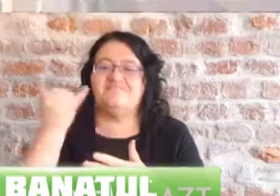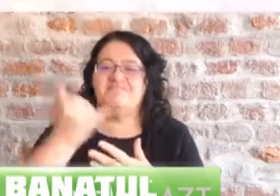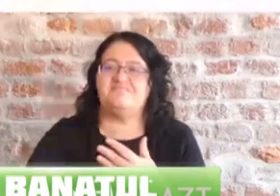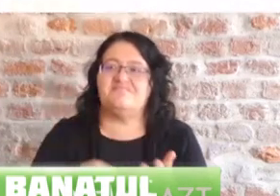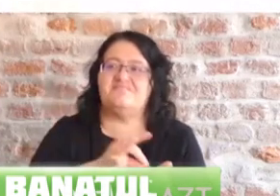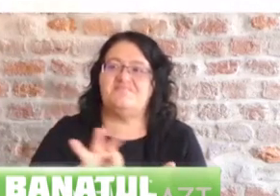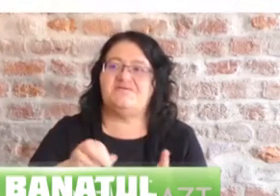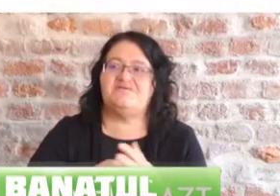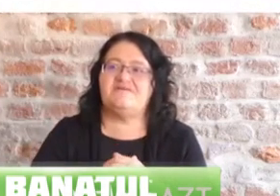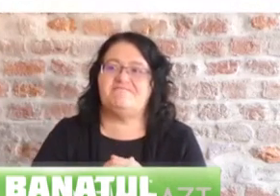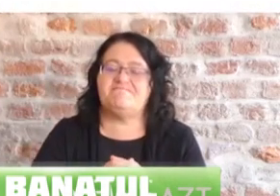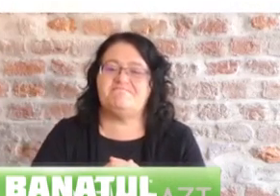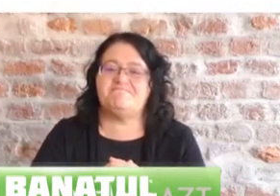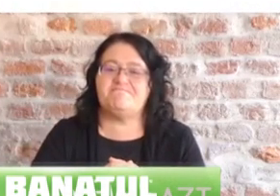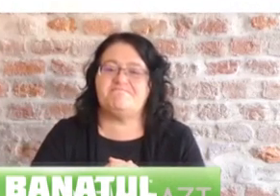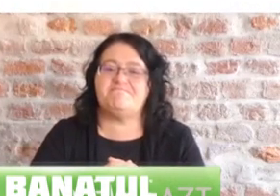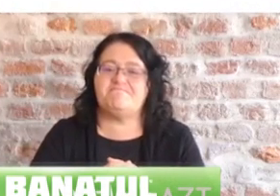that.